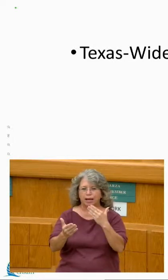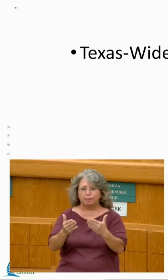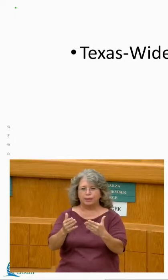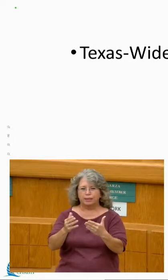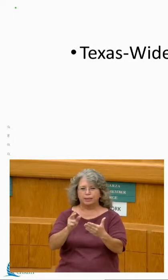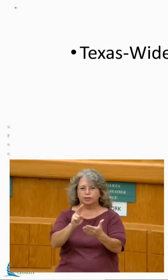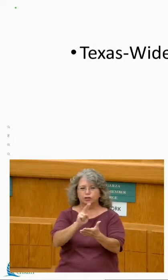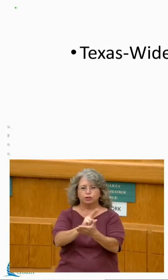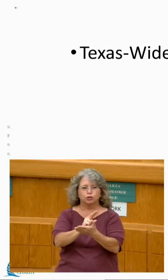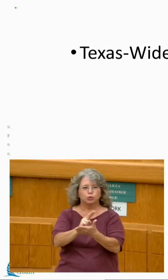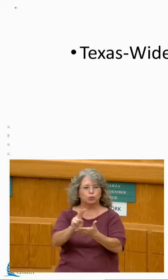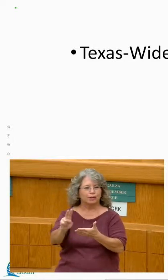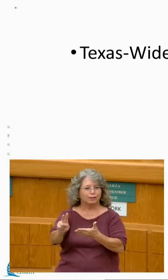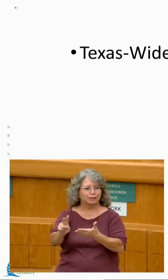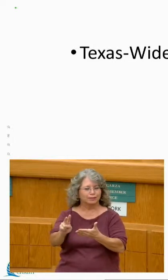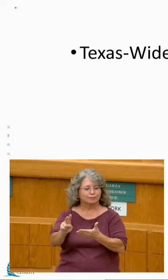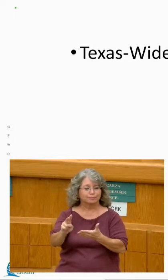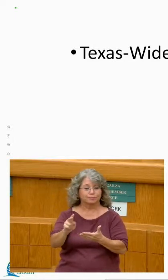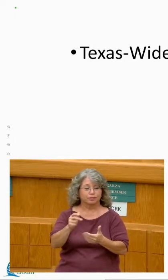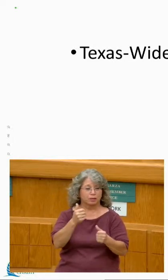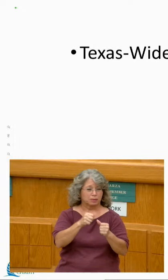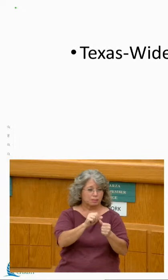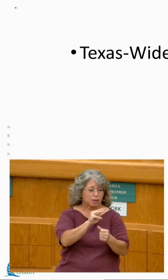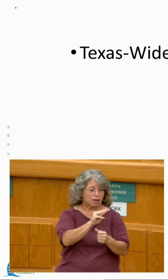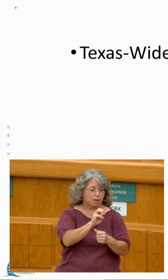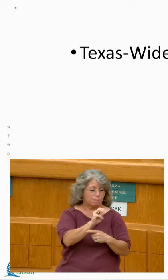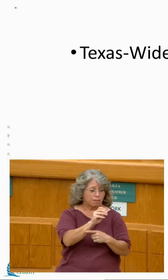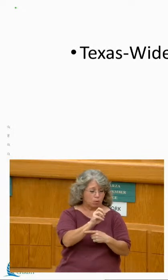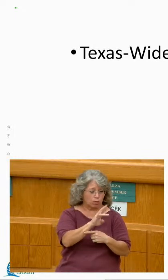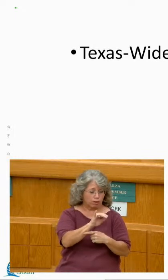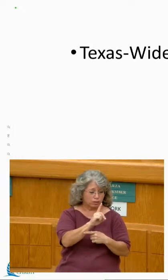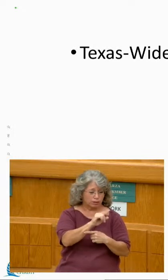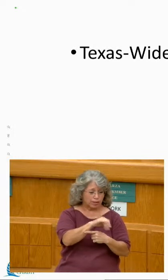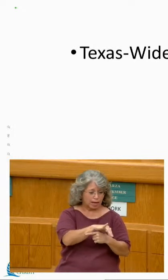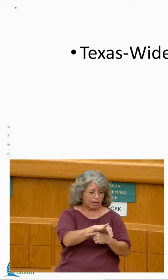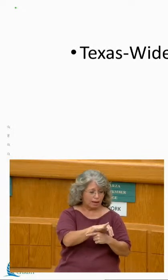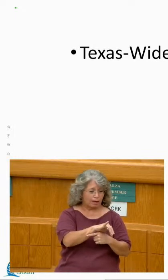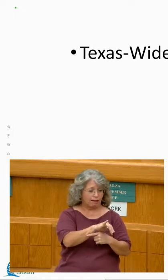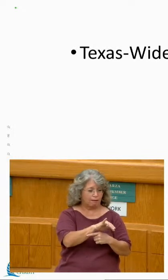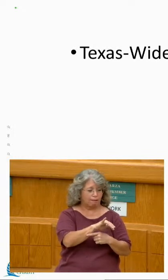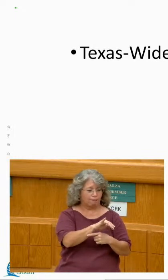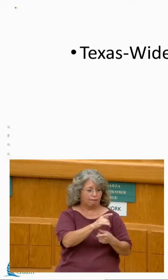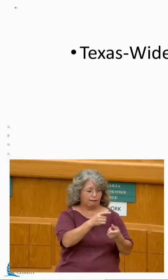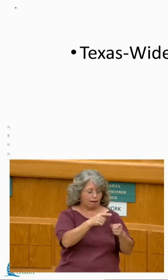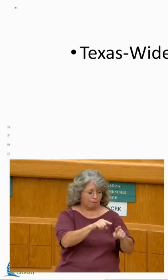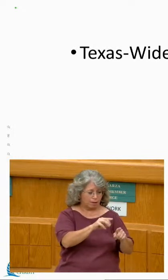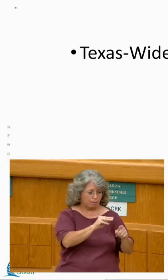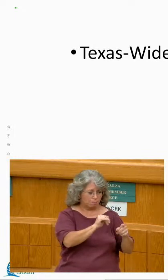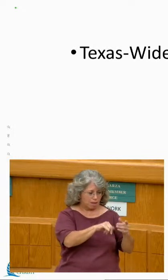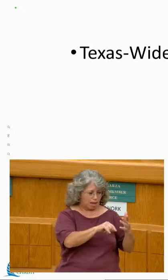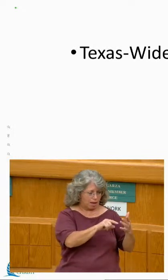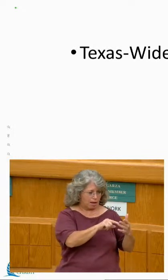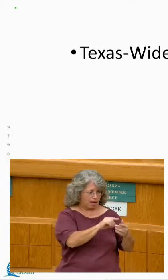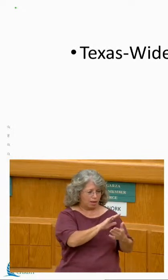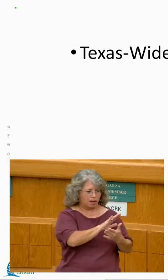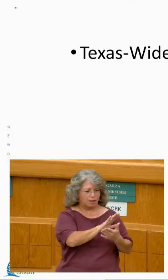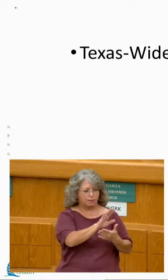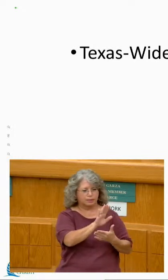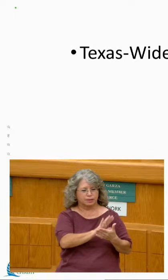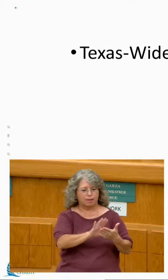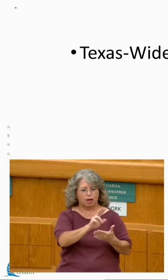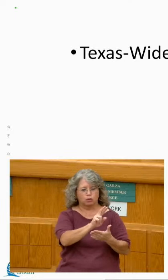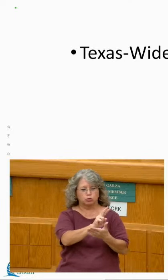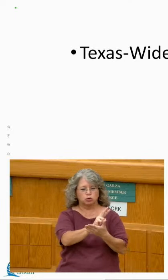now. And with Memorial Day, it took a little bit over 2 weeks before we really started to see that maybe there was a Memorial Day